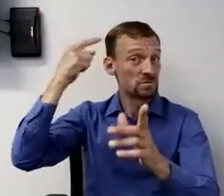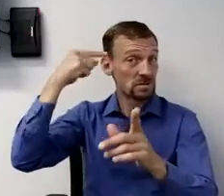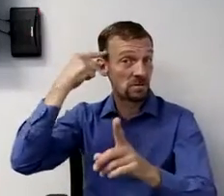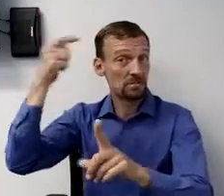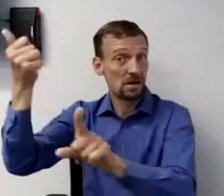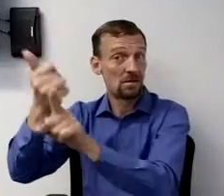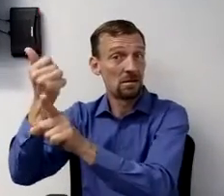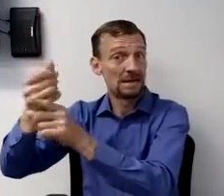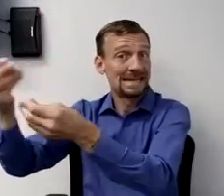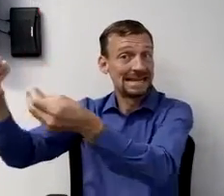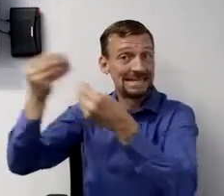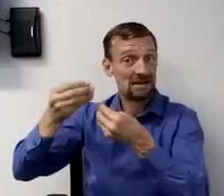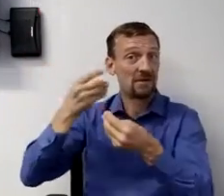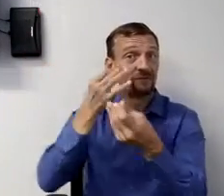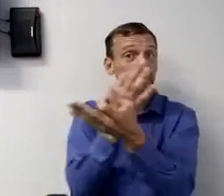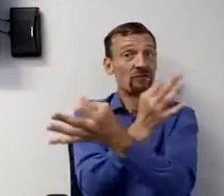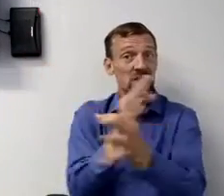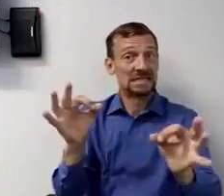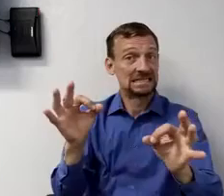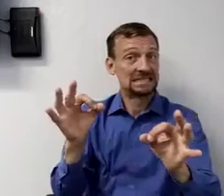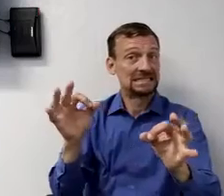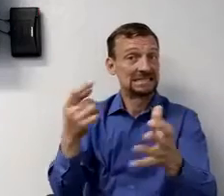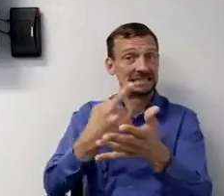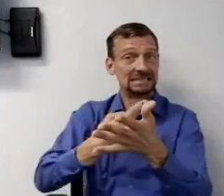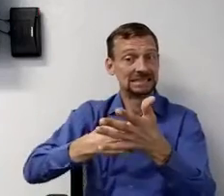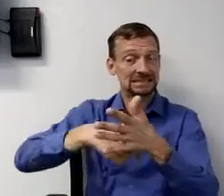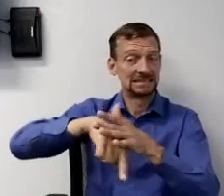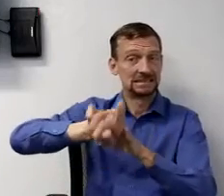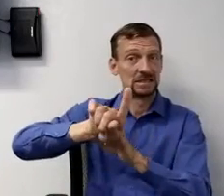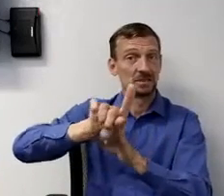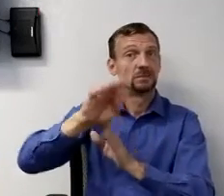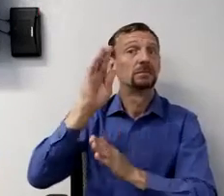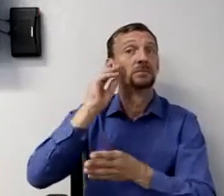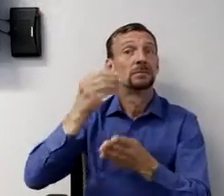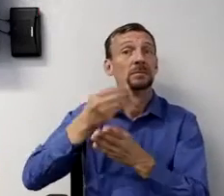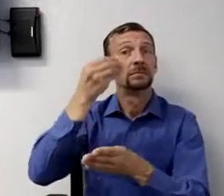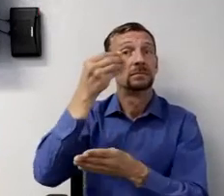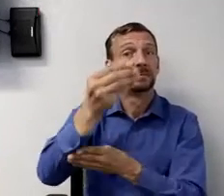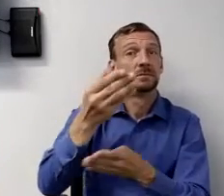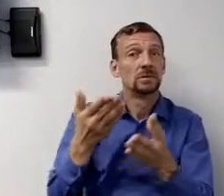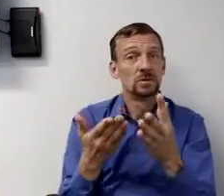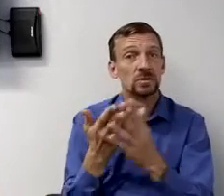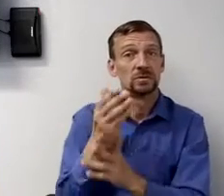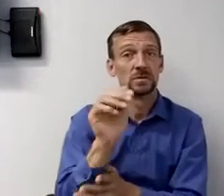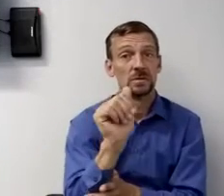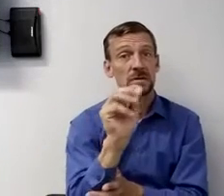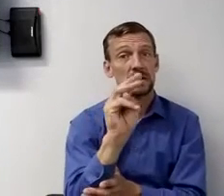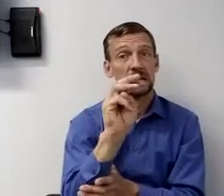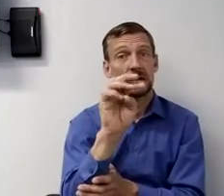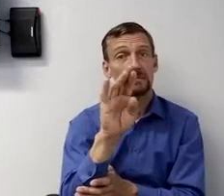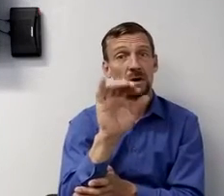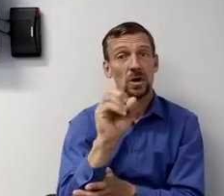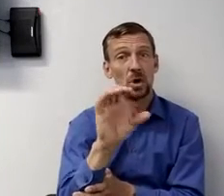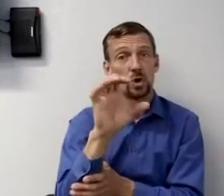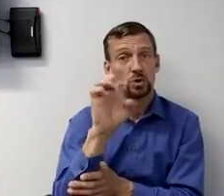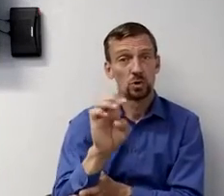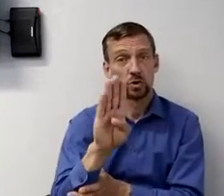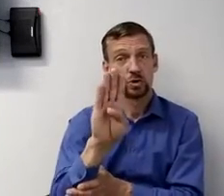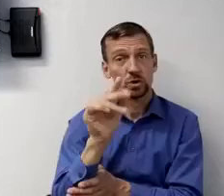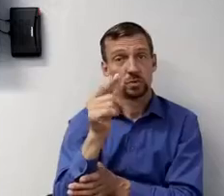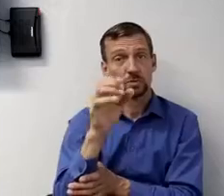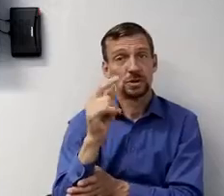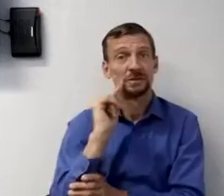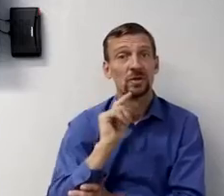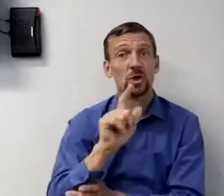charge. Mm-hmm. But next week, we will now have to purchase it through Amerisource Bergen for $3,200